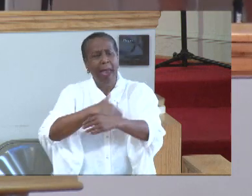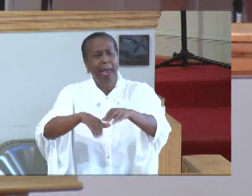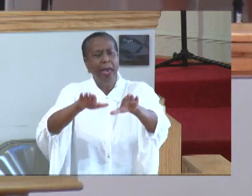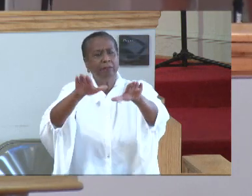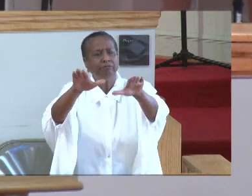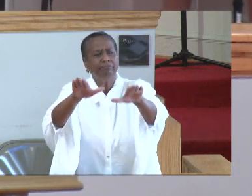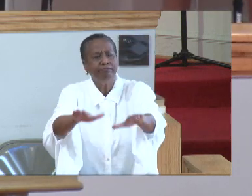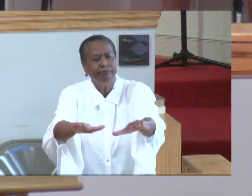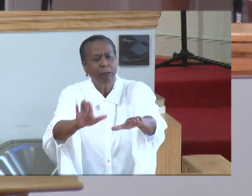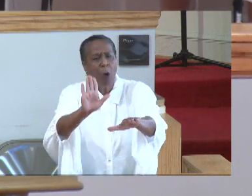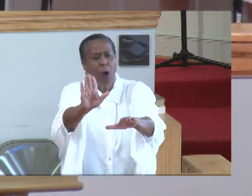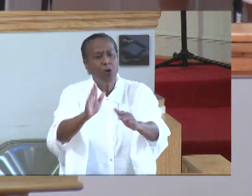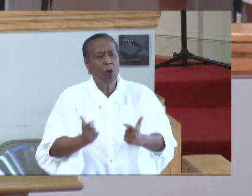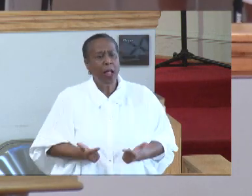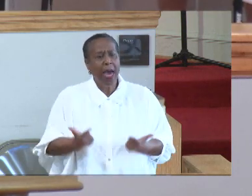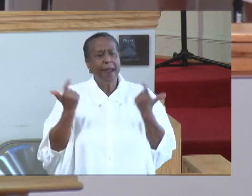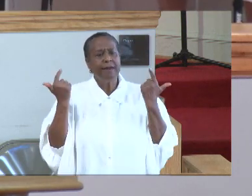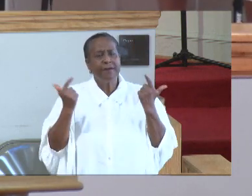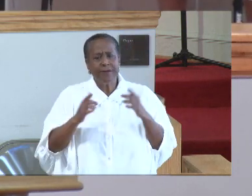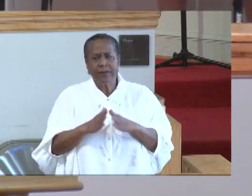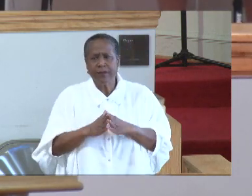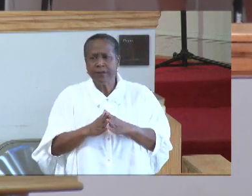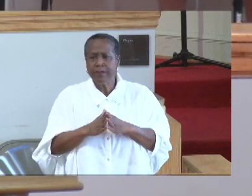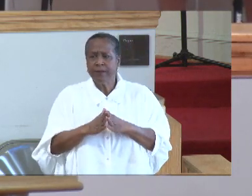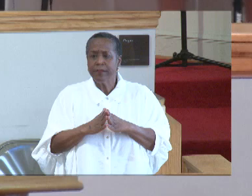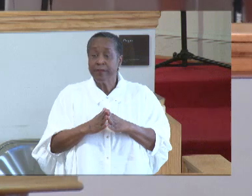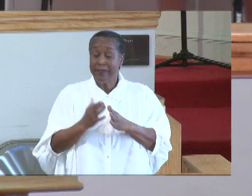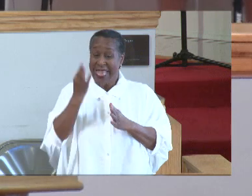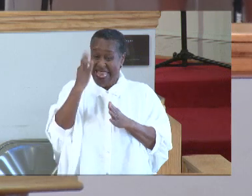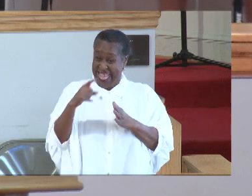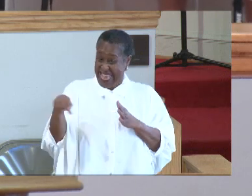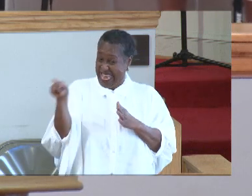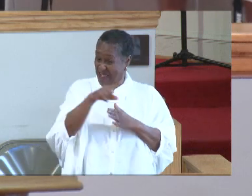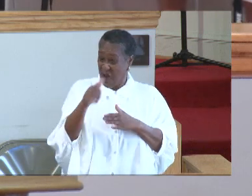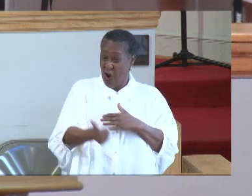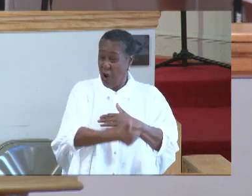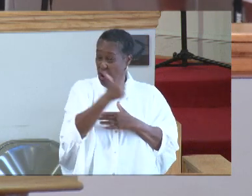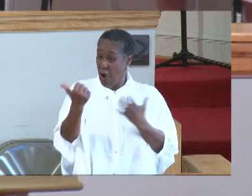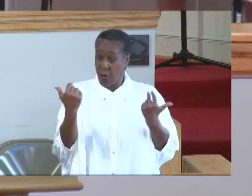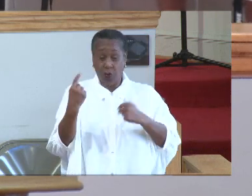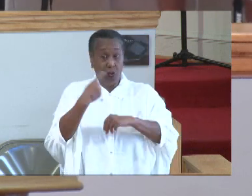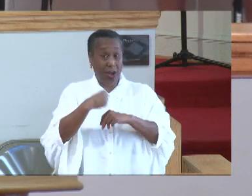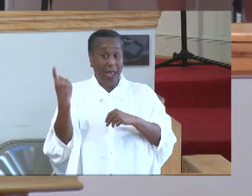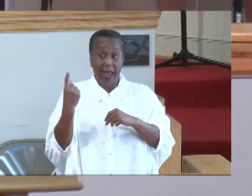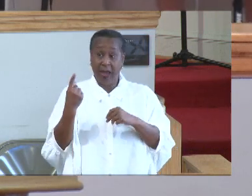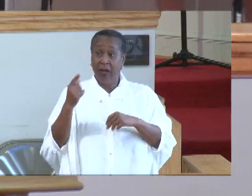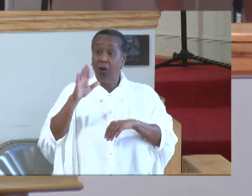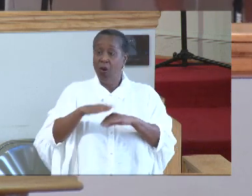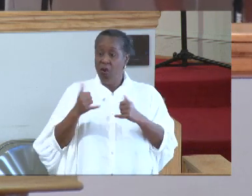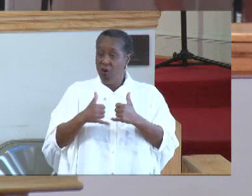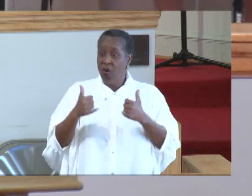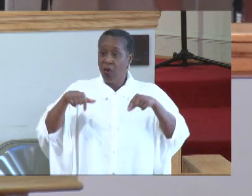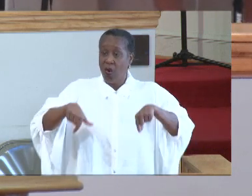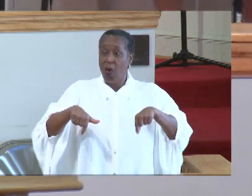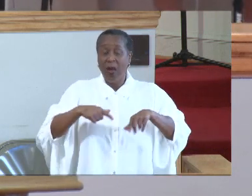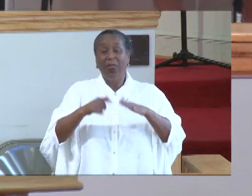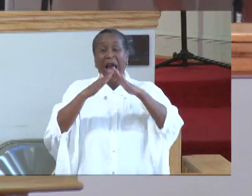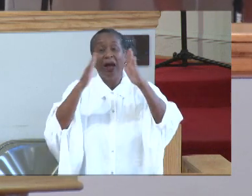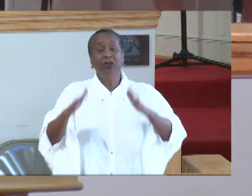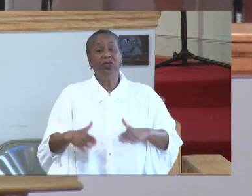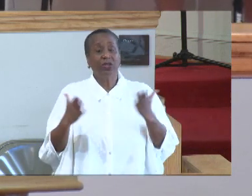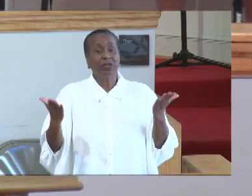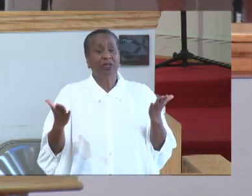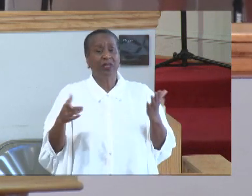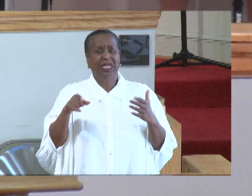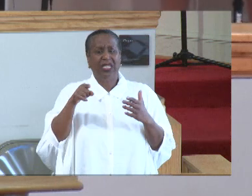upon your life. If there is another today, either online or in the house,